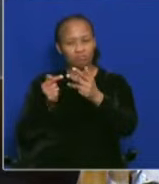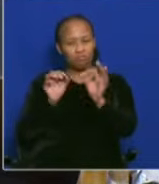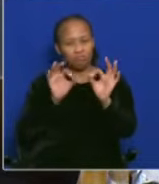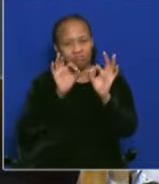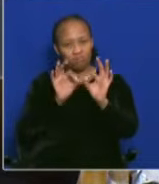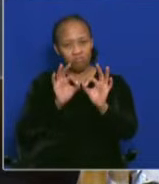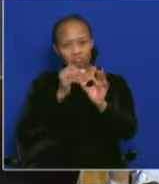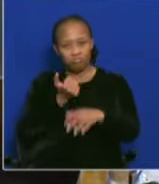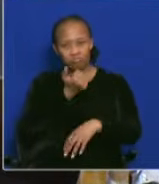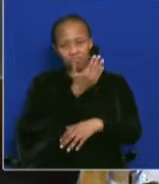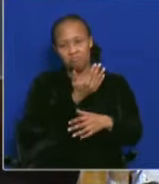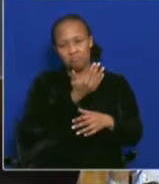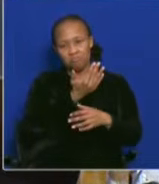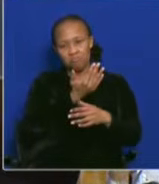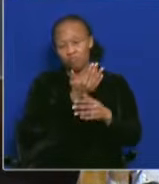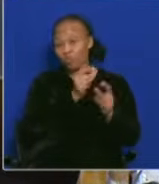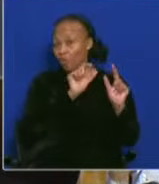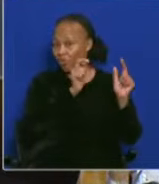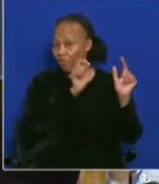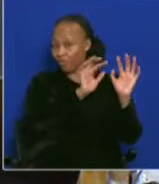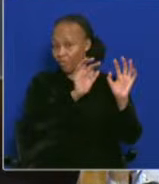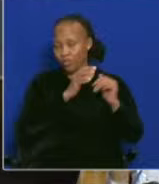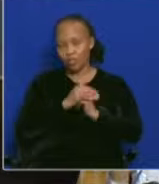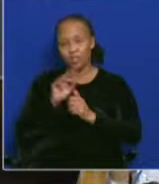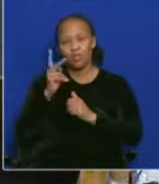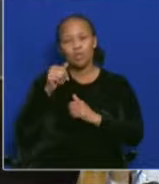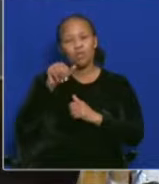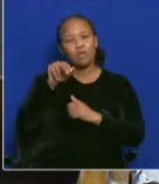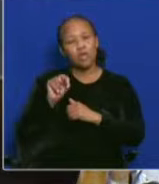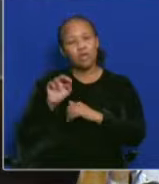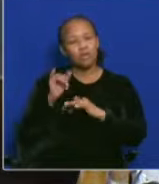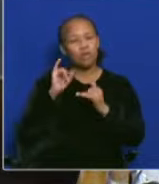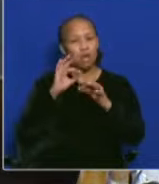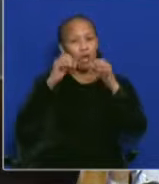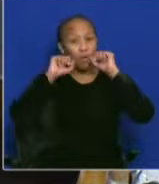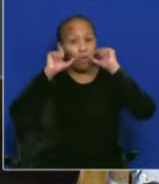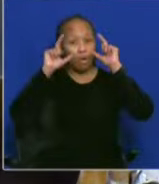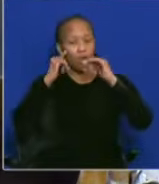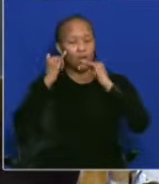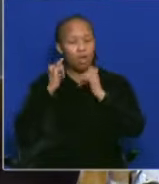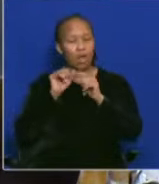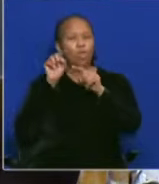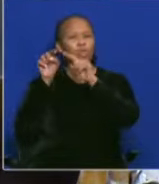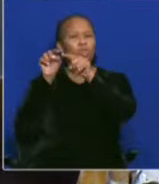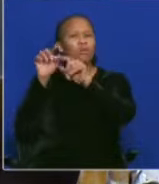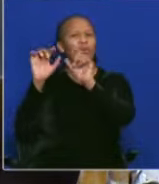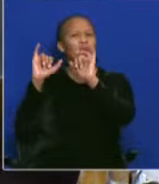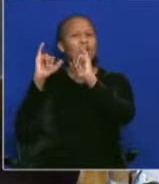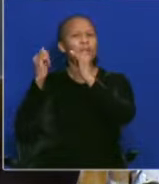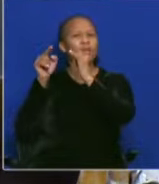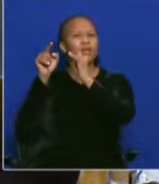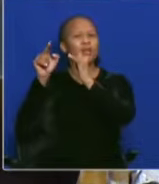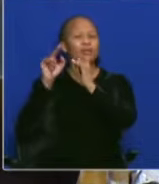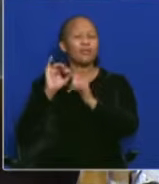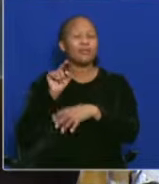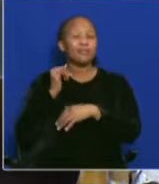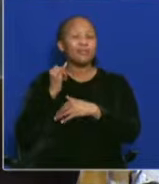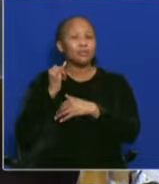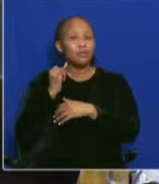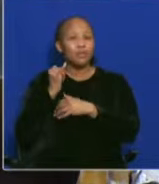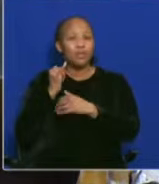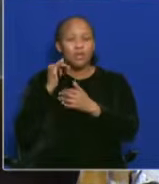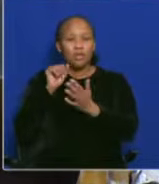Carney Links has become aware that allegations concerning the company appear in the affidavit deposed to by the